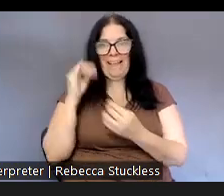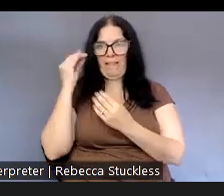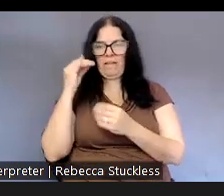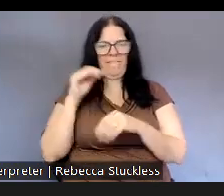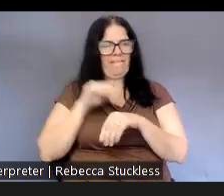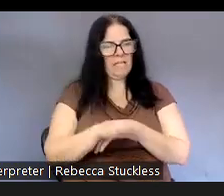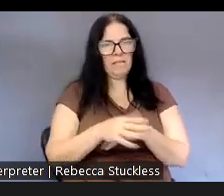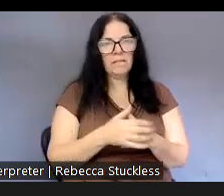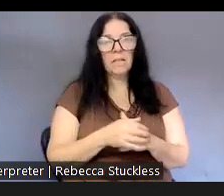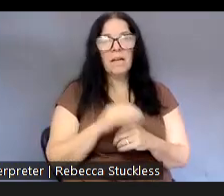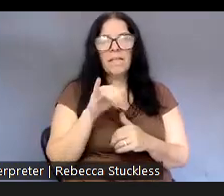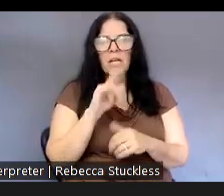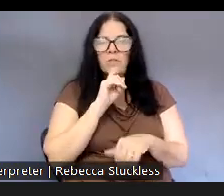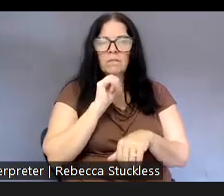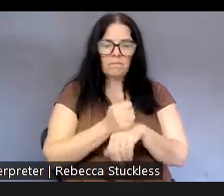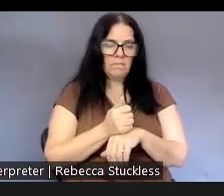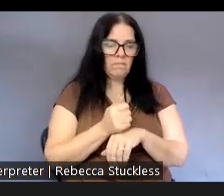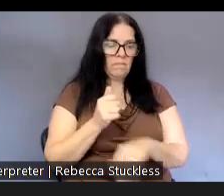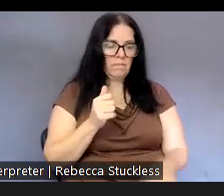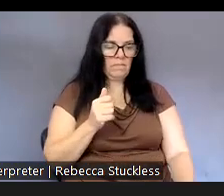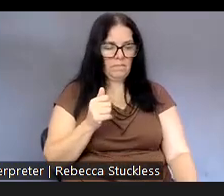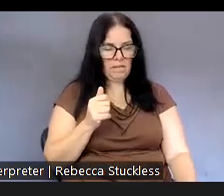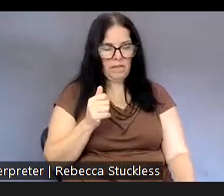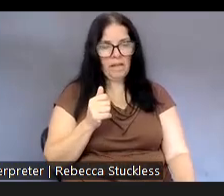says, in effect, that